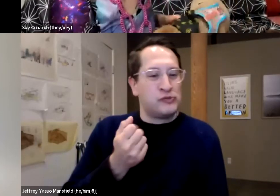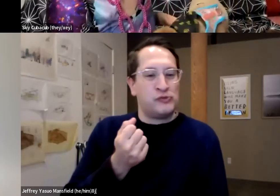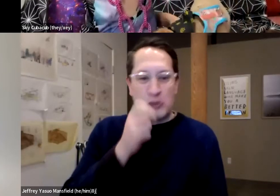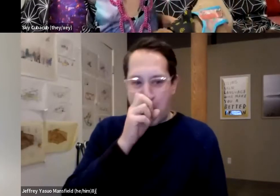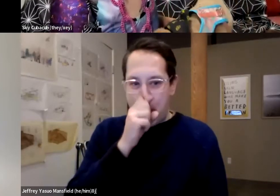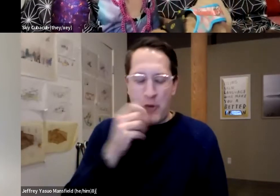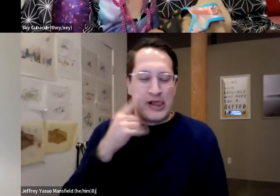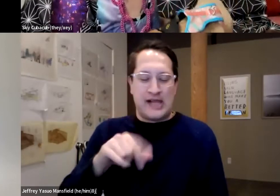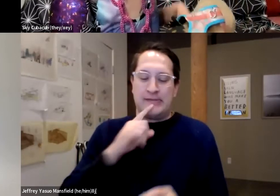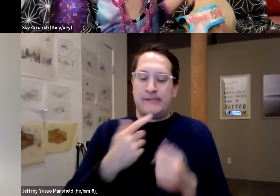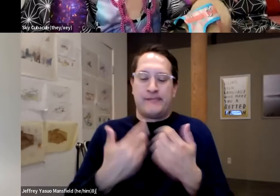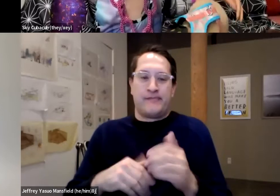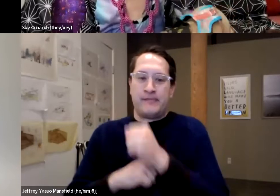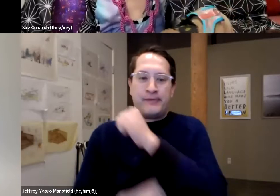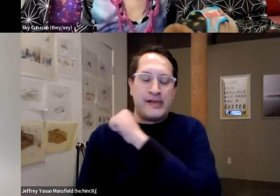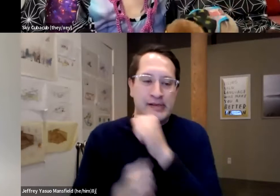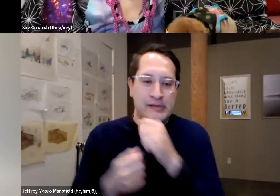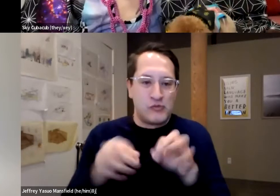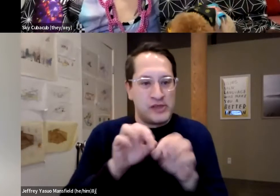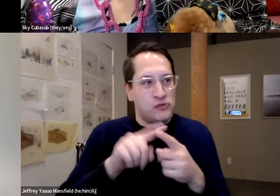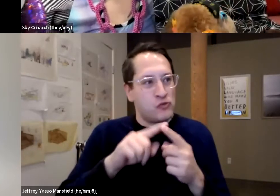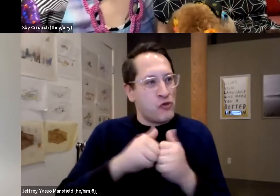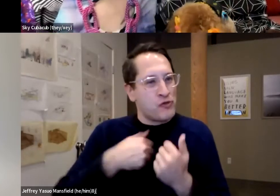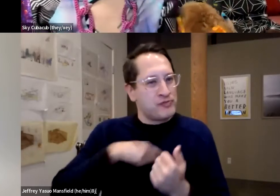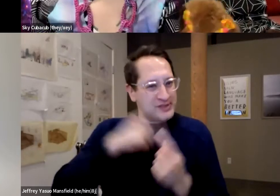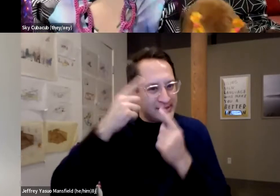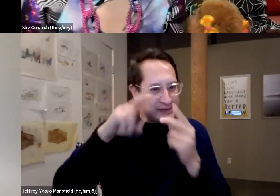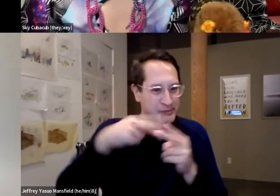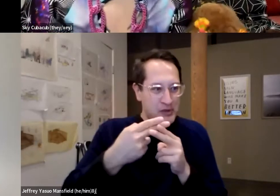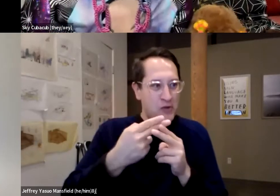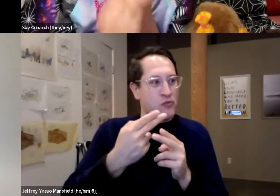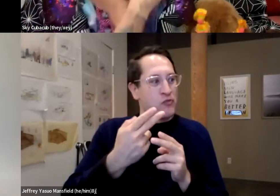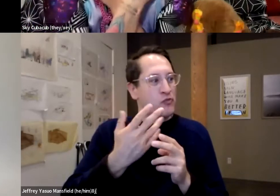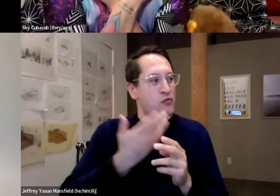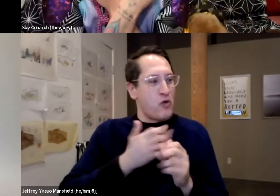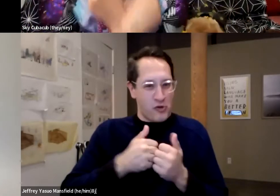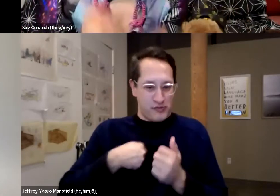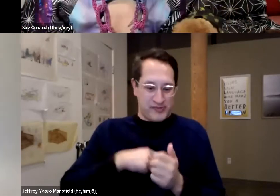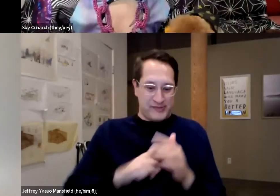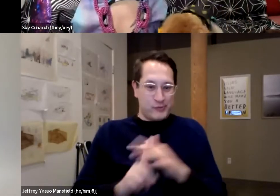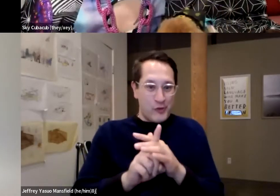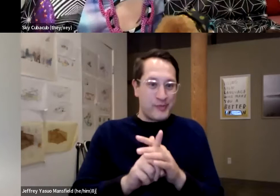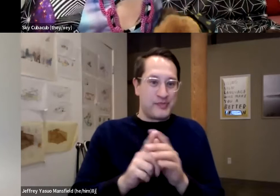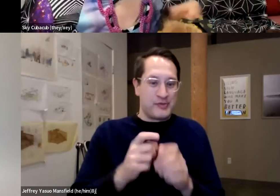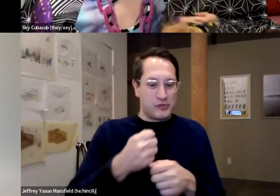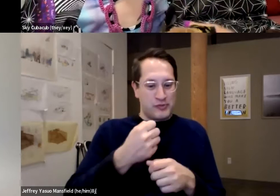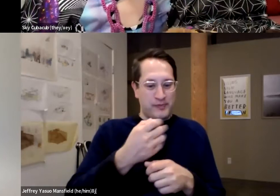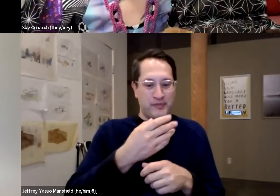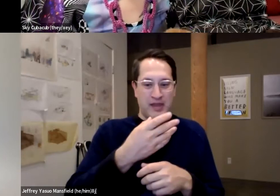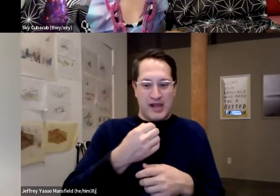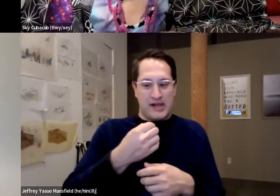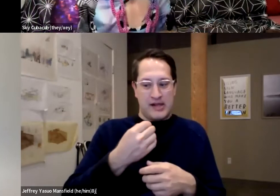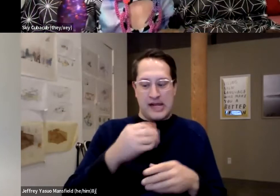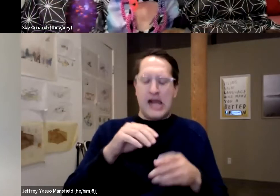our truth. So it's so foundational. It's so critical to how we think about how we show